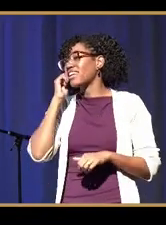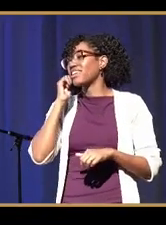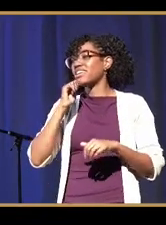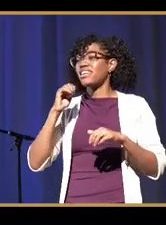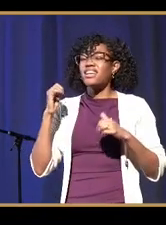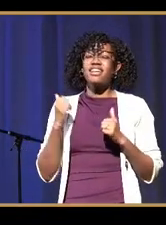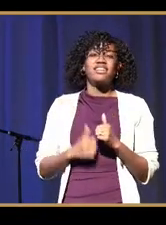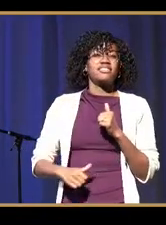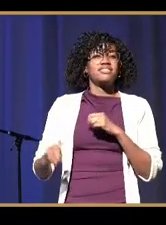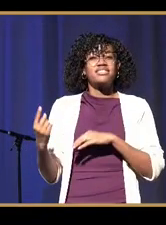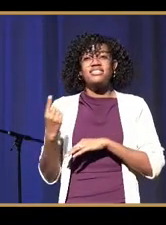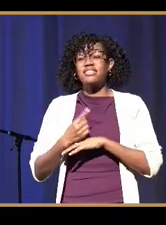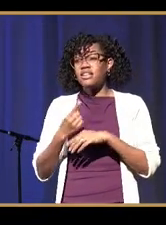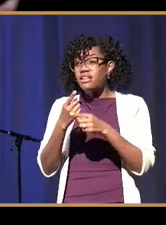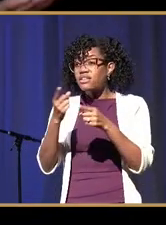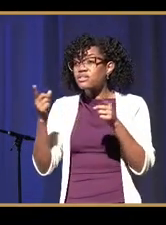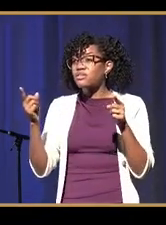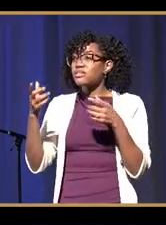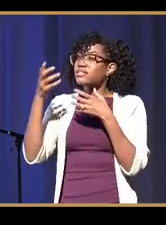every day. You can